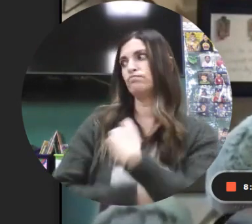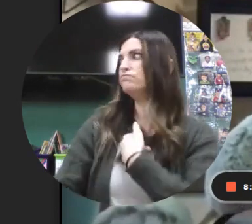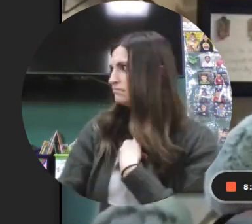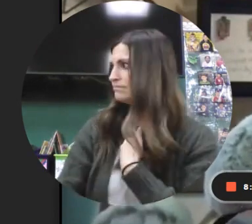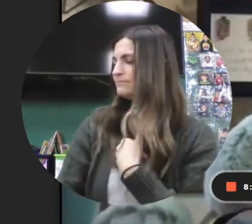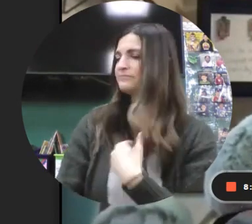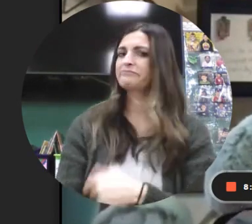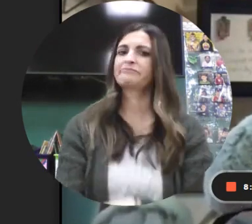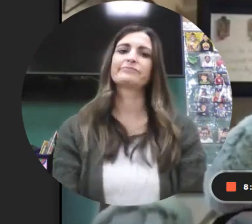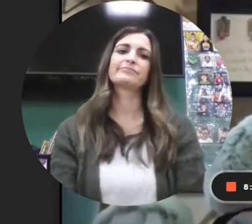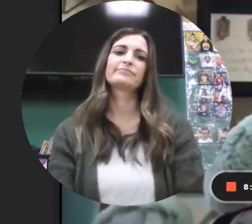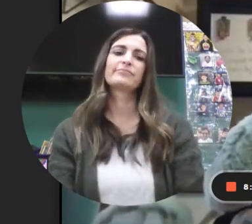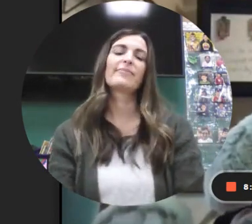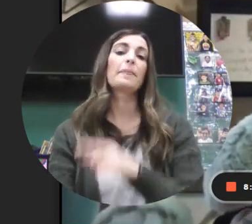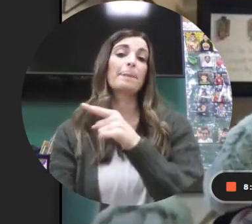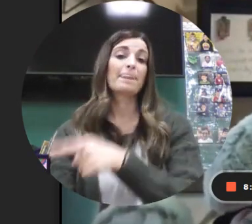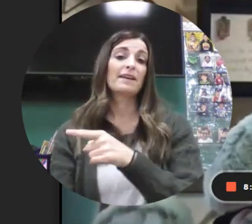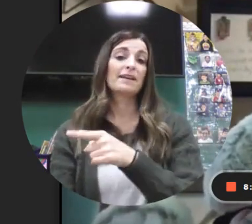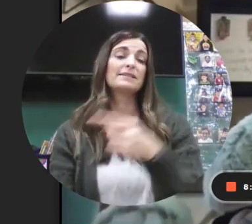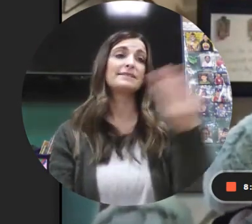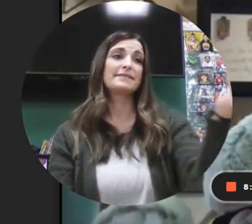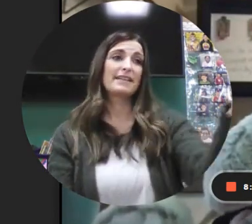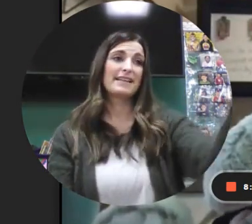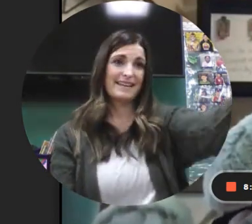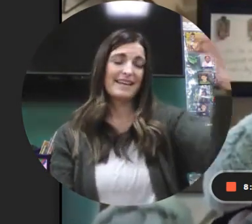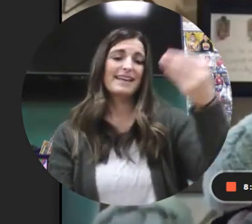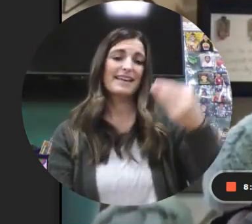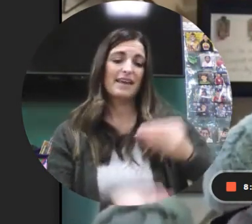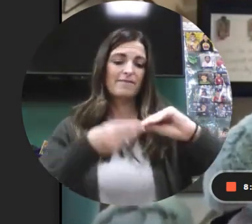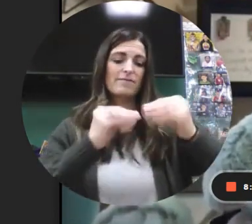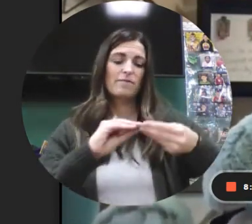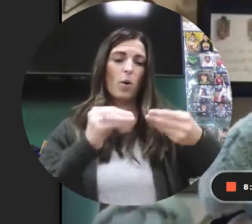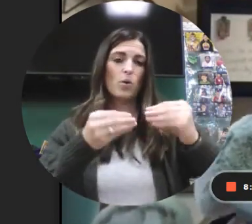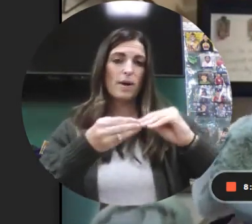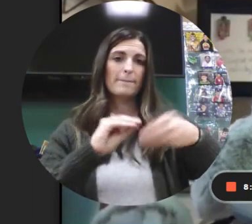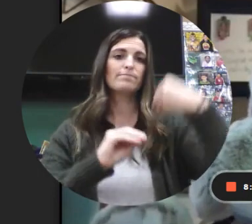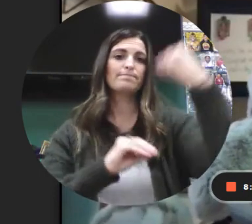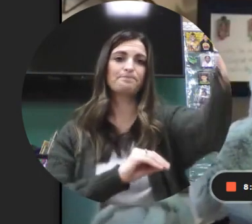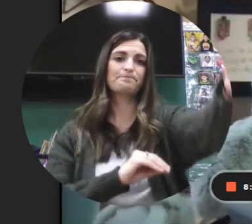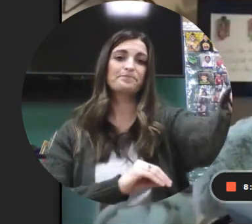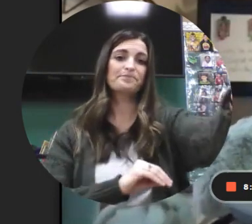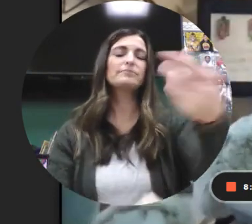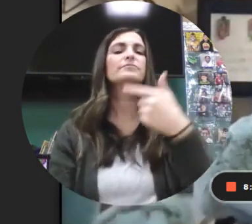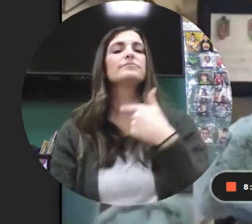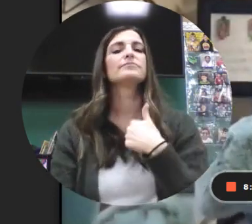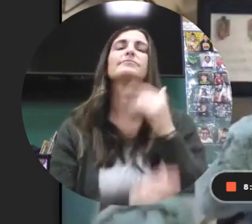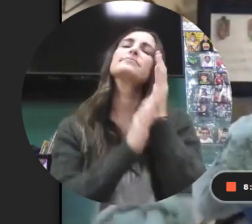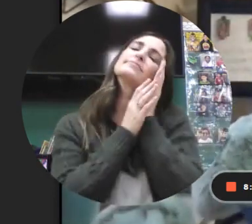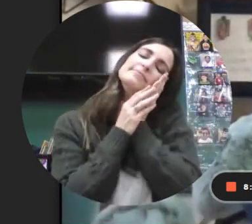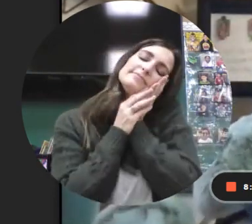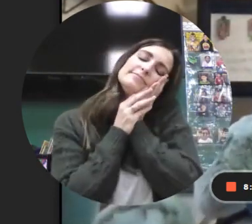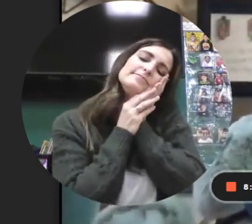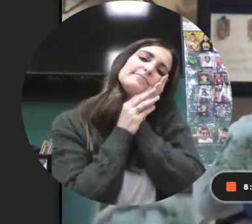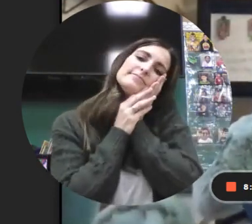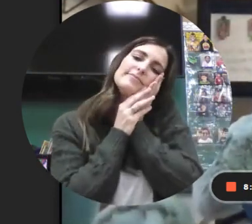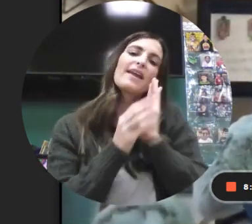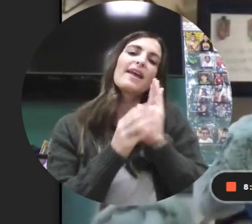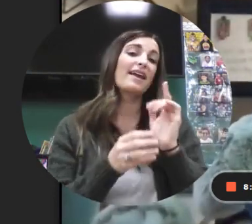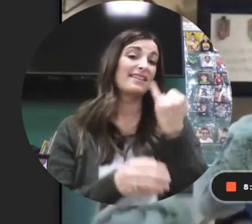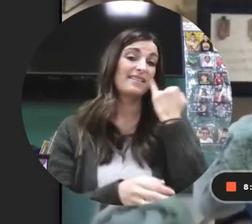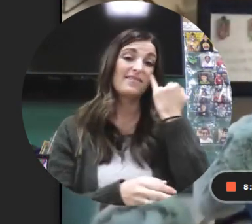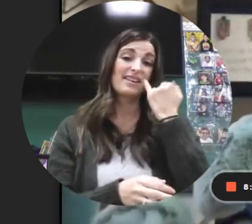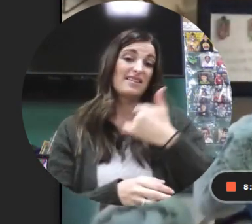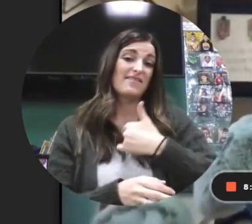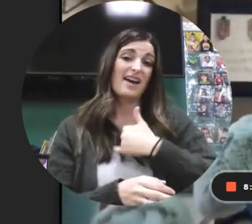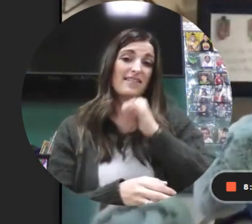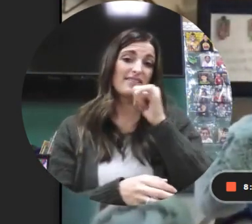muttered. As Dad gave the woman our phone number, Lappy nuzzled against my neck. I laid my cheek on his ears. Even if I hadn't made a